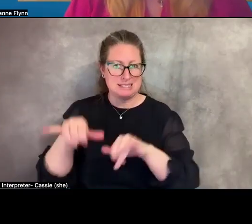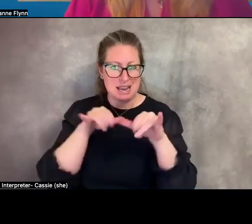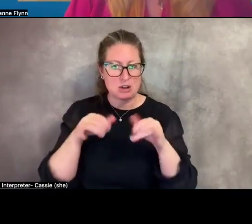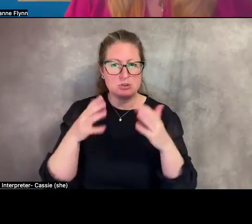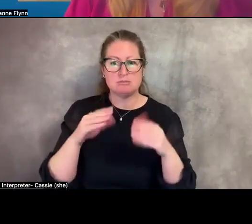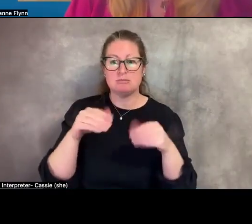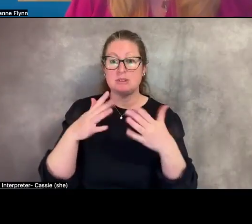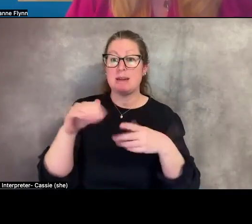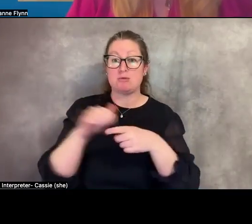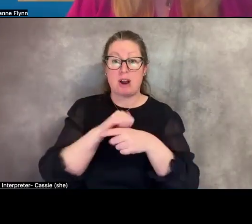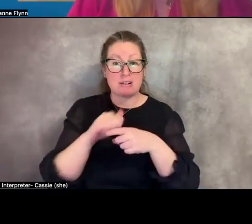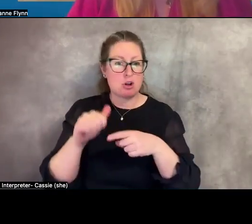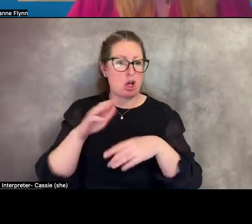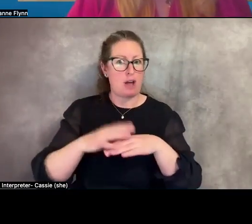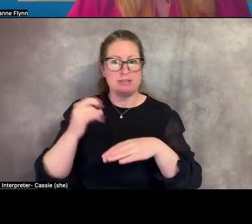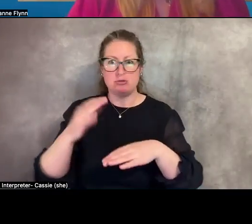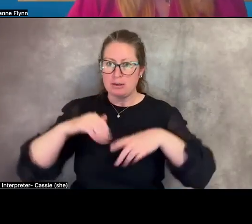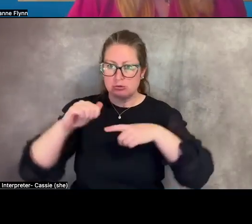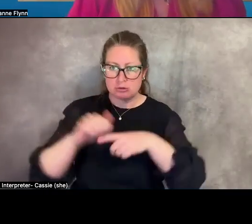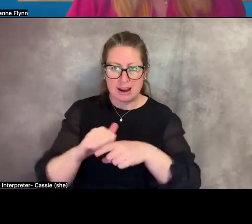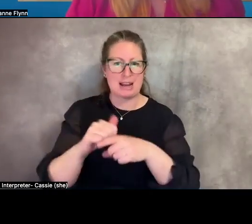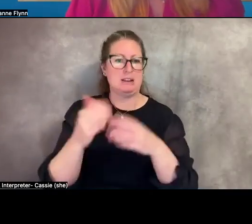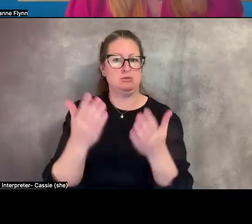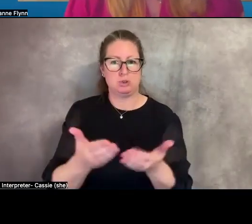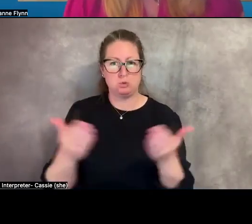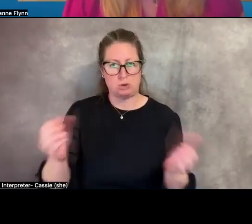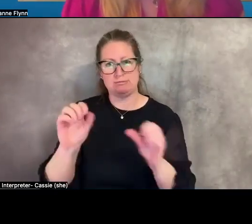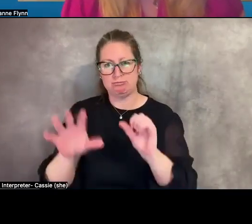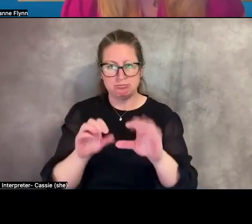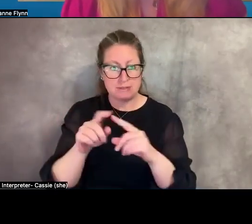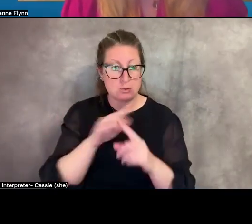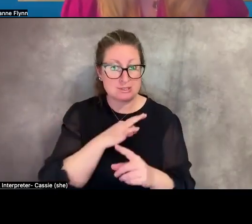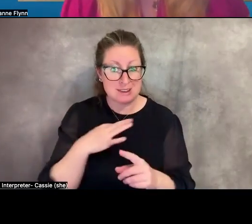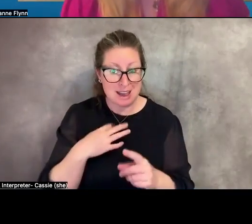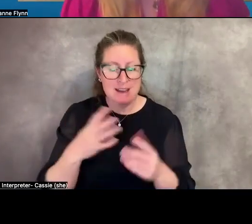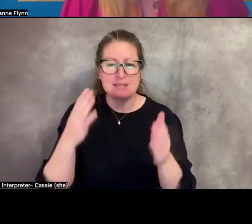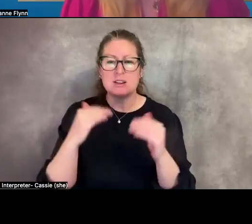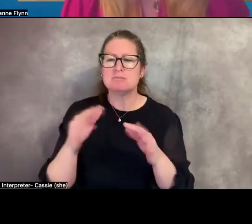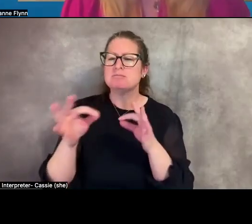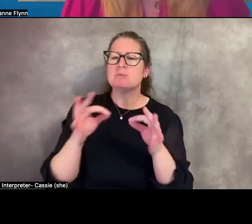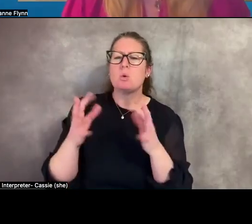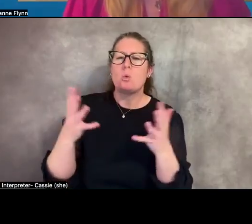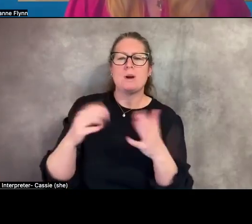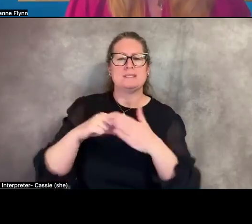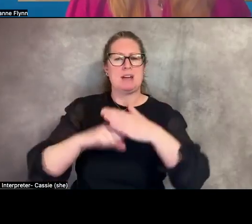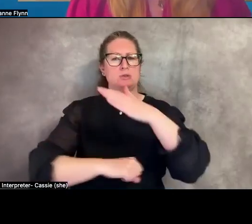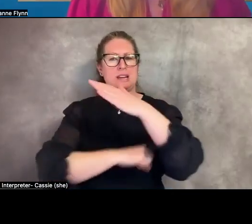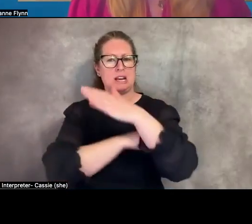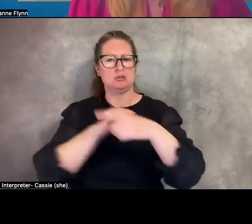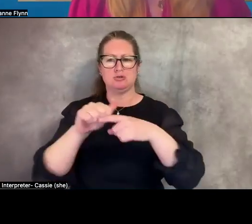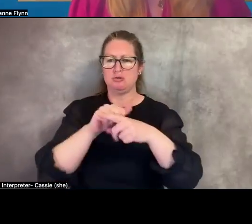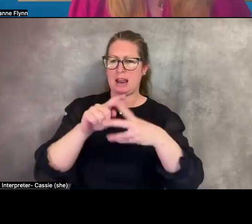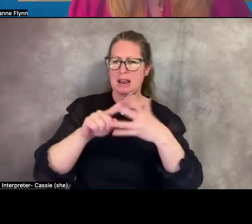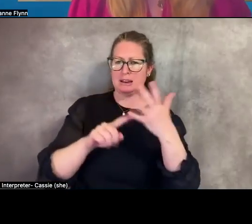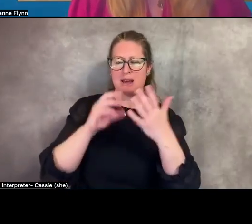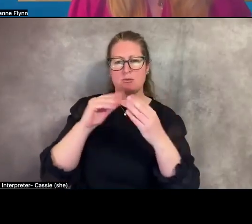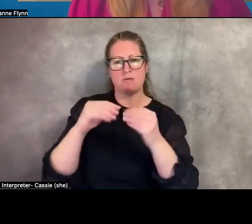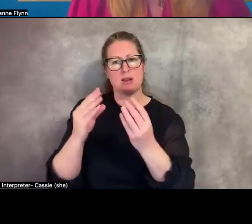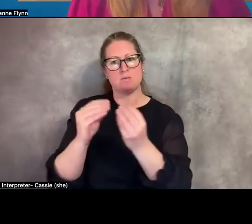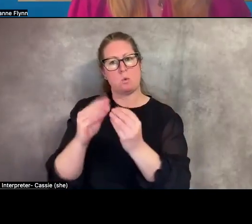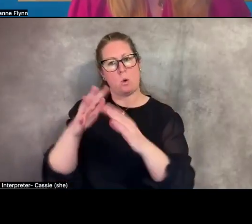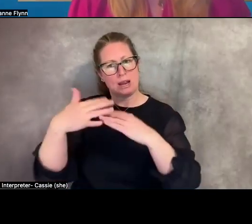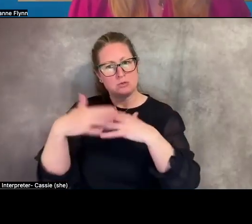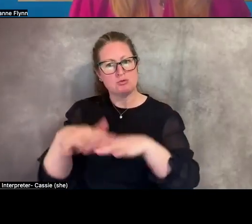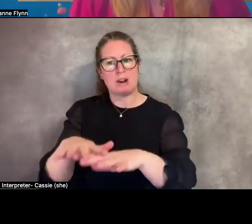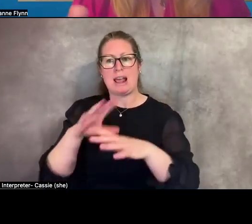practical on-the-job training resources for staff, and we defined foundational training elements and provided an integrated and